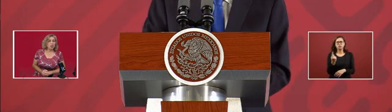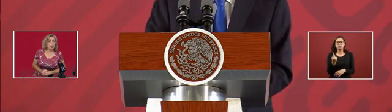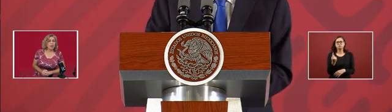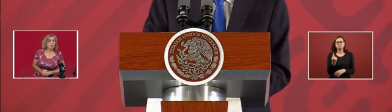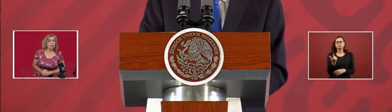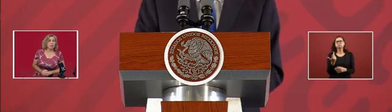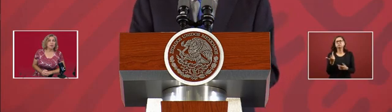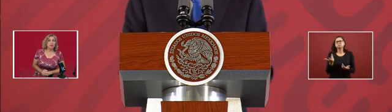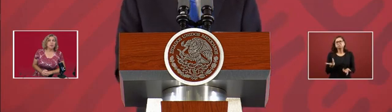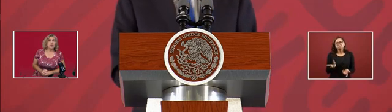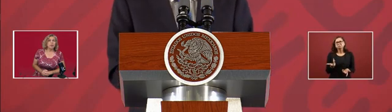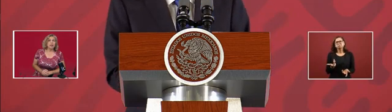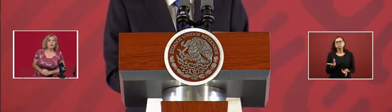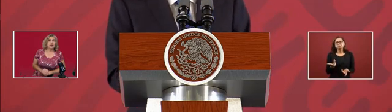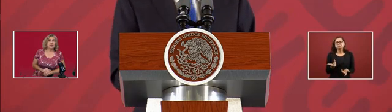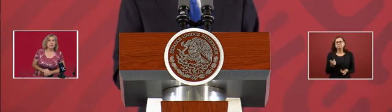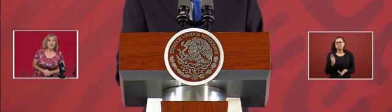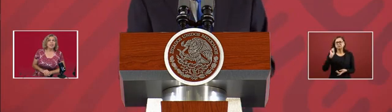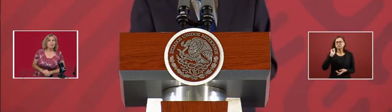for everyone.